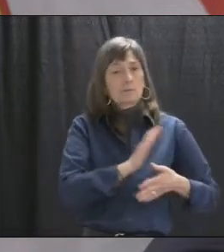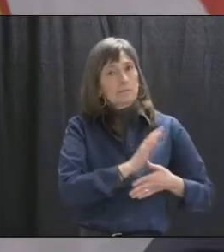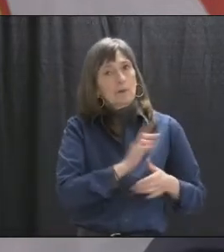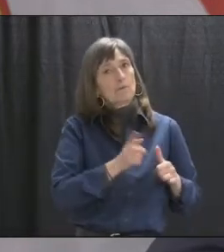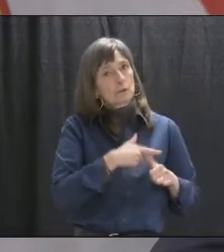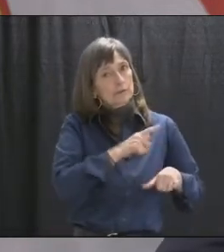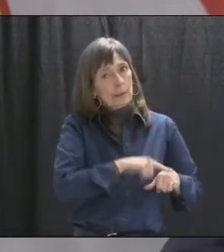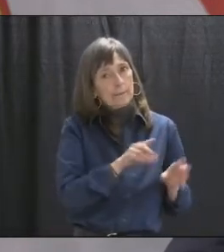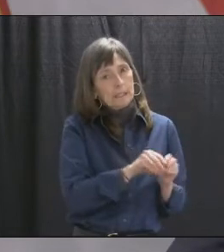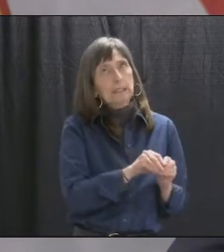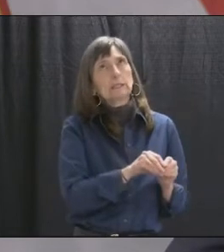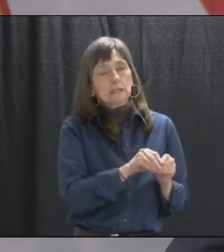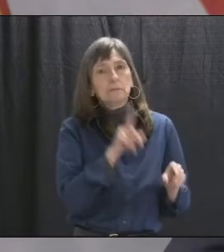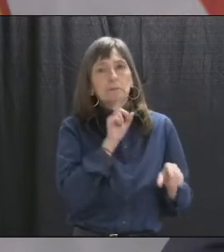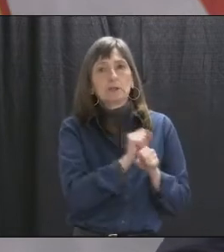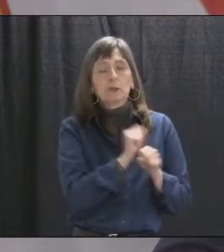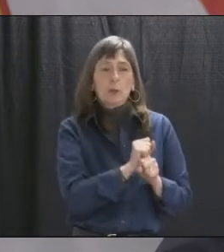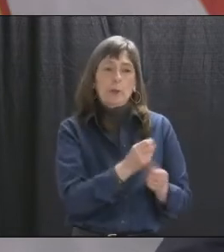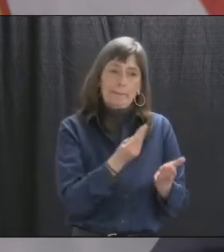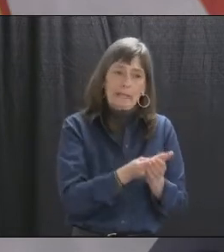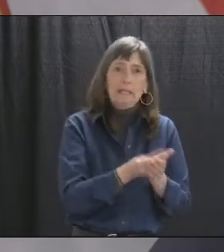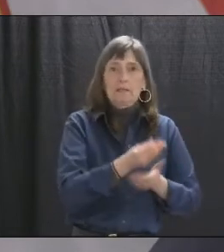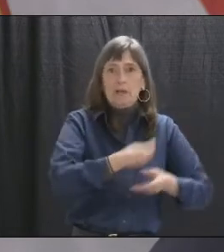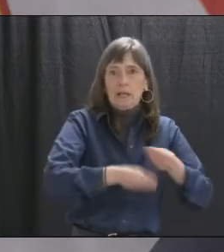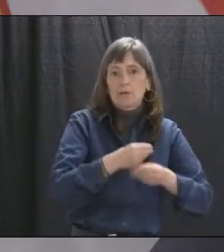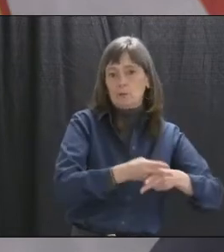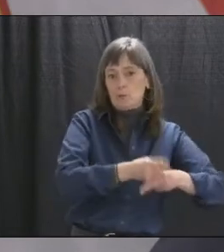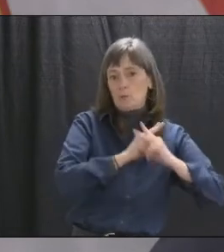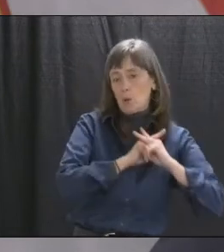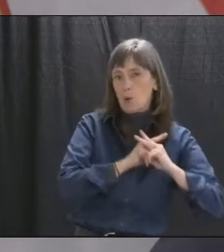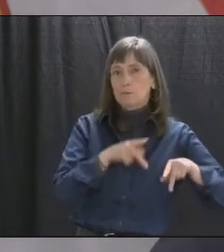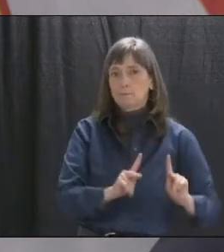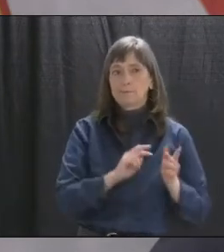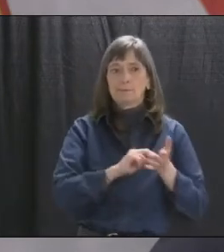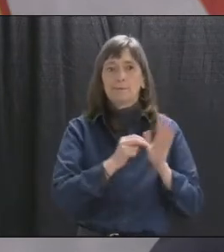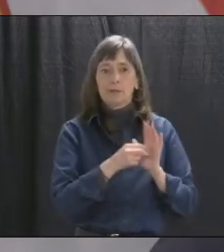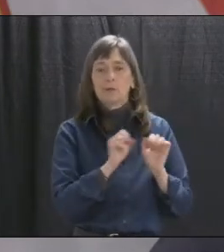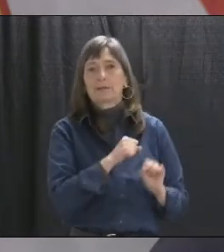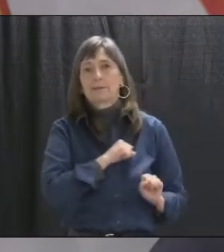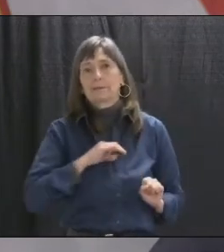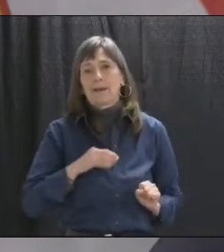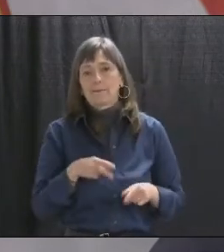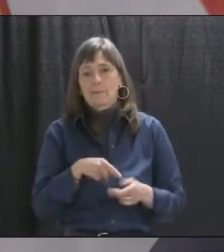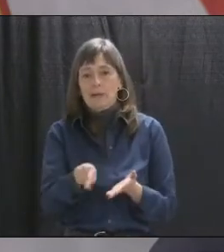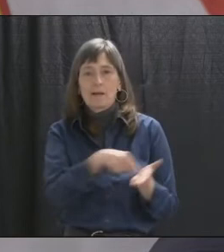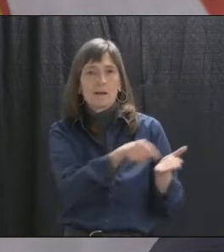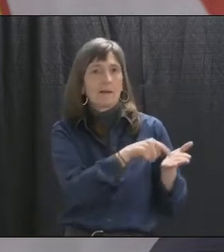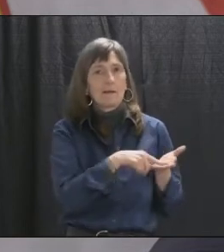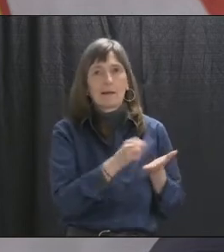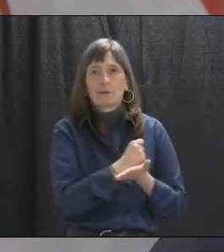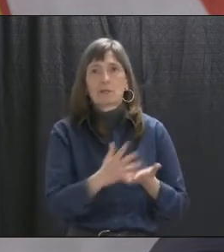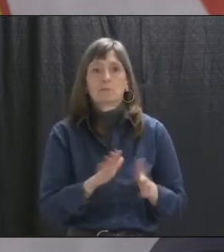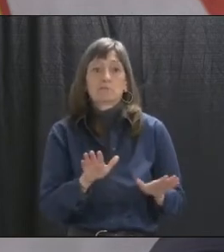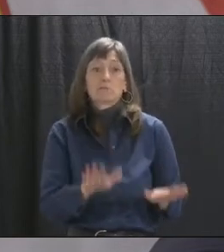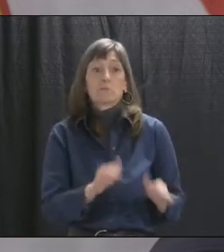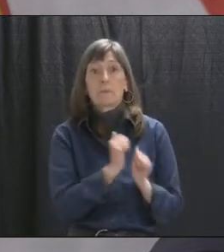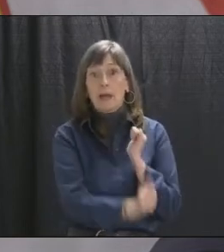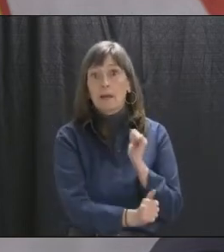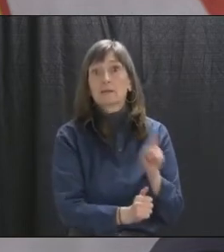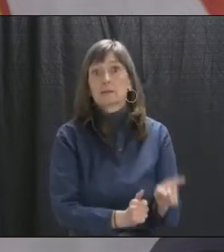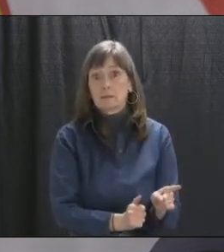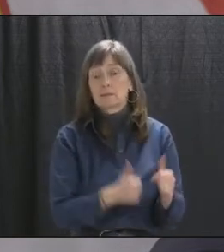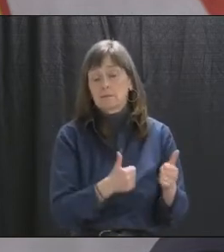us in a situation where we could actually borrow, you know, to keep the services being paid for within our province. We were able to do that successfully with